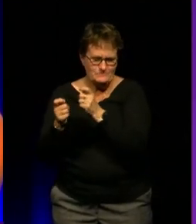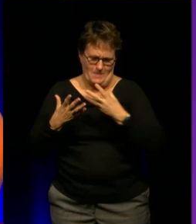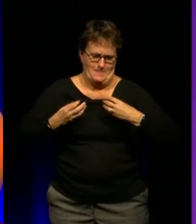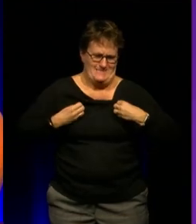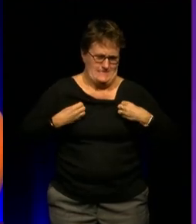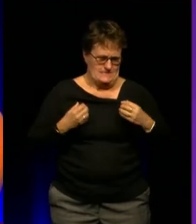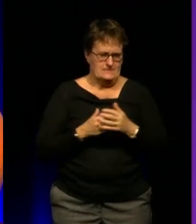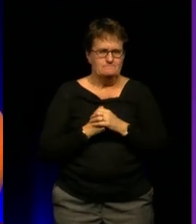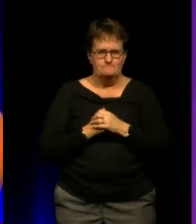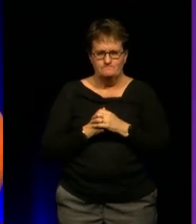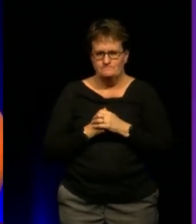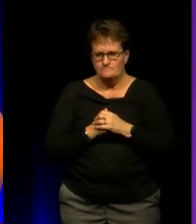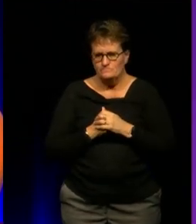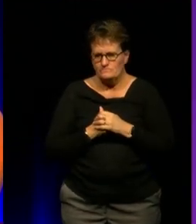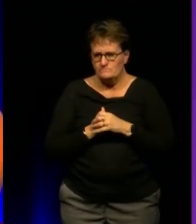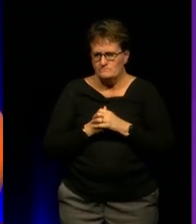side of things. Understood.